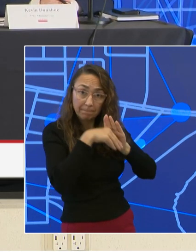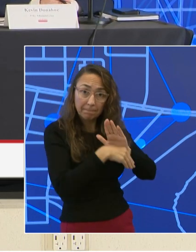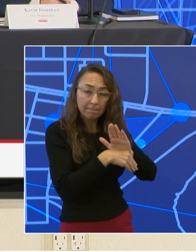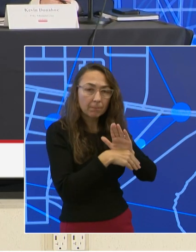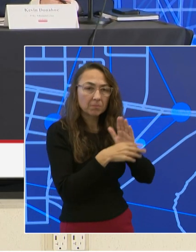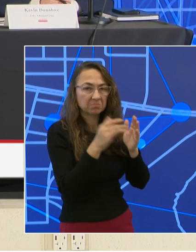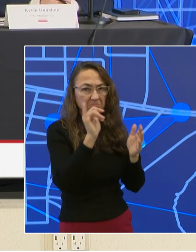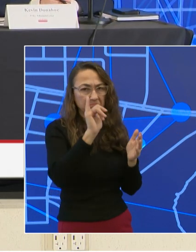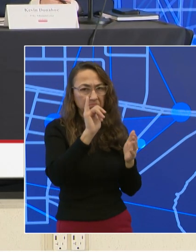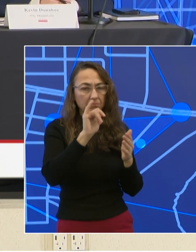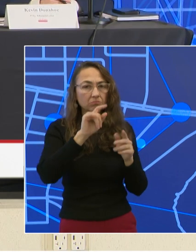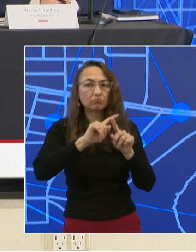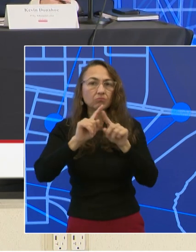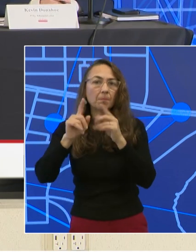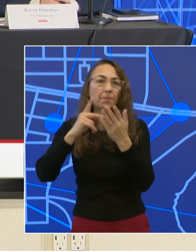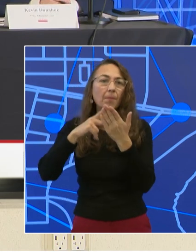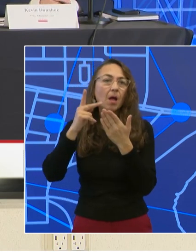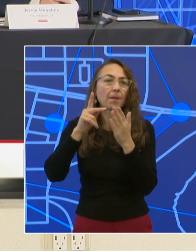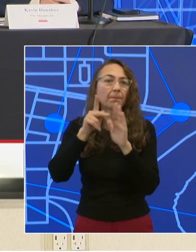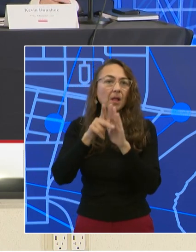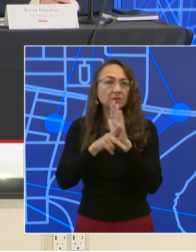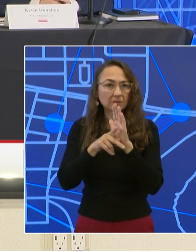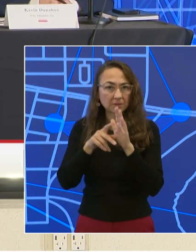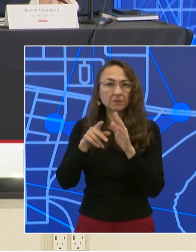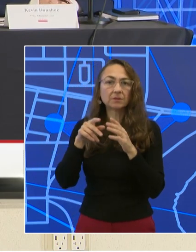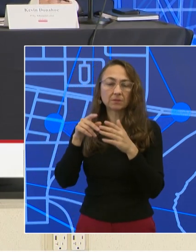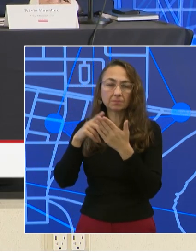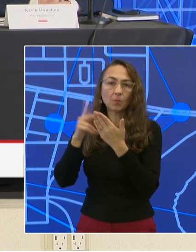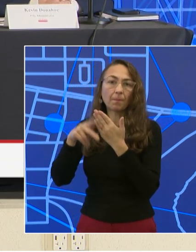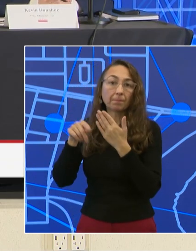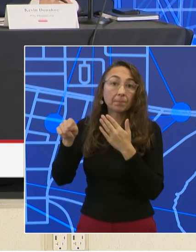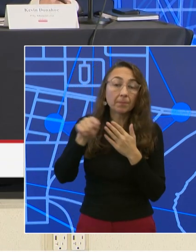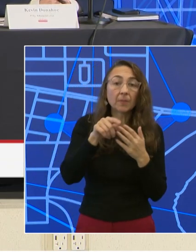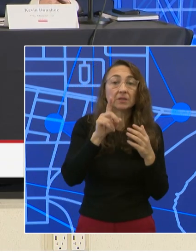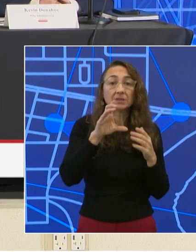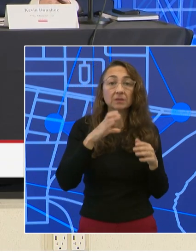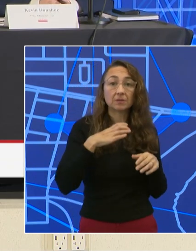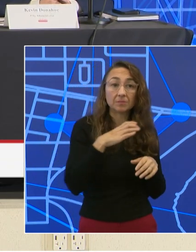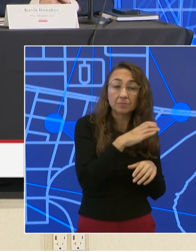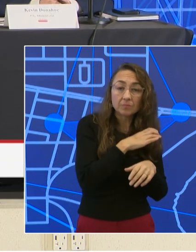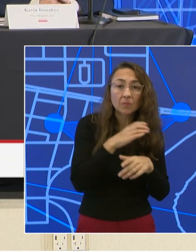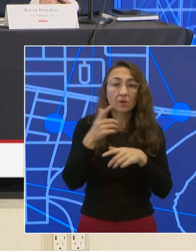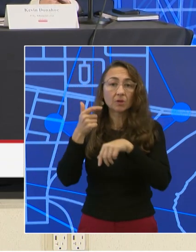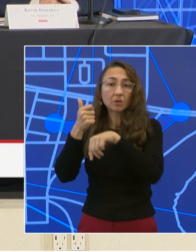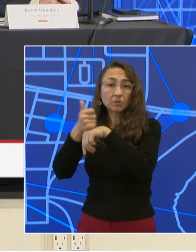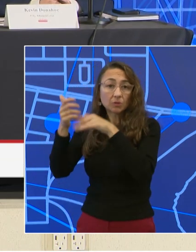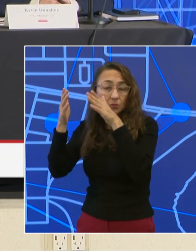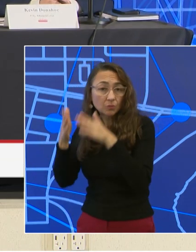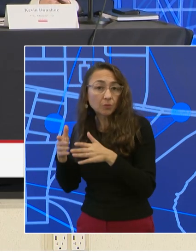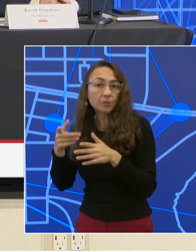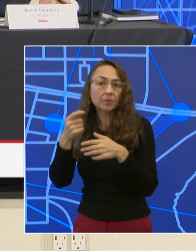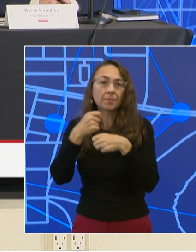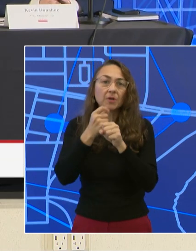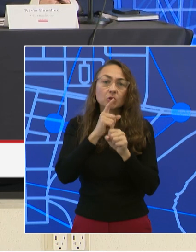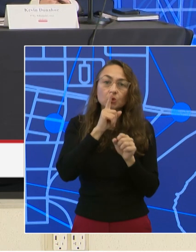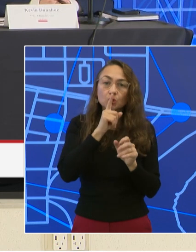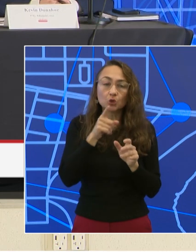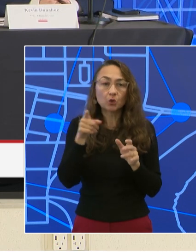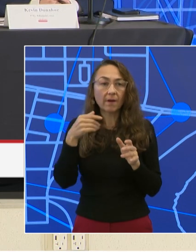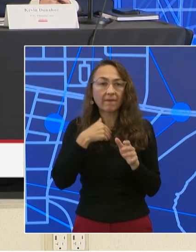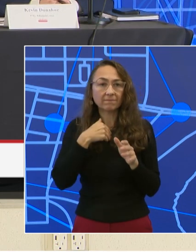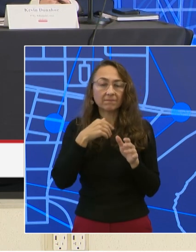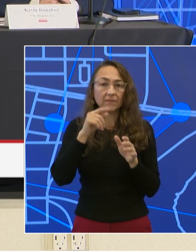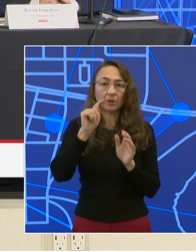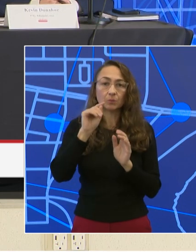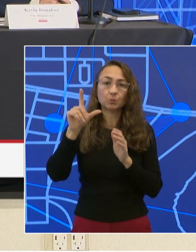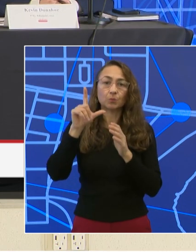with counsel, with the prosecutors and otherwise to make sure we land in the right place on what tools they need to continue to help us drive down crime.